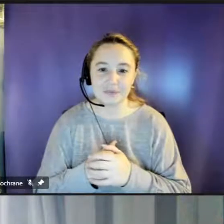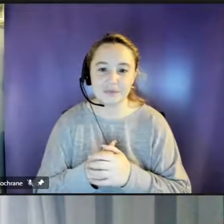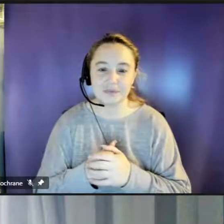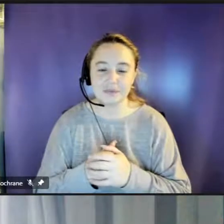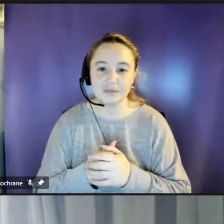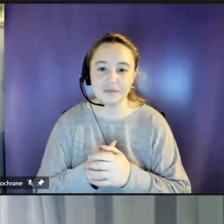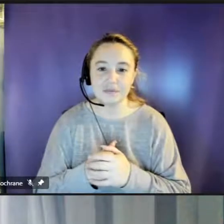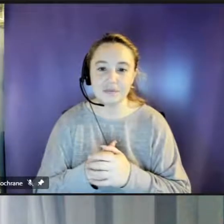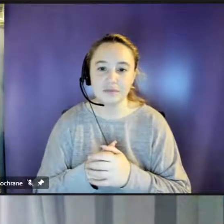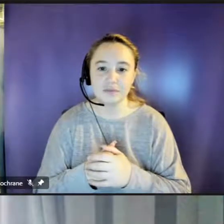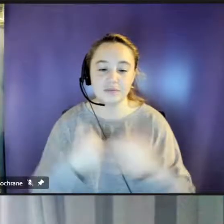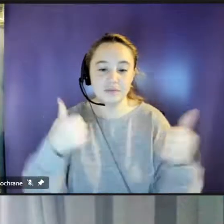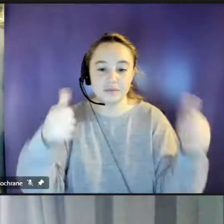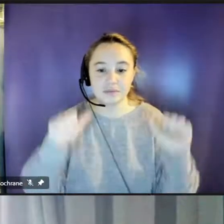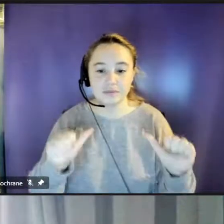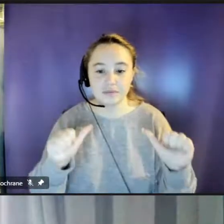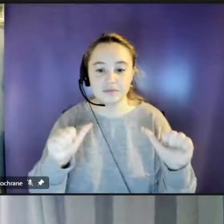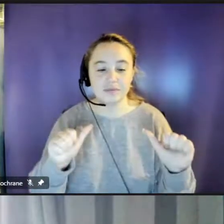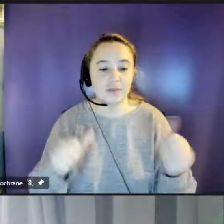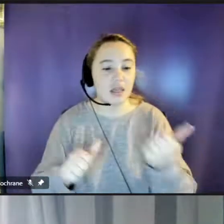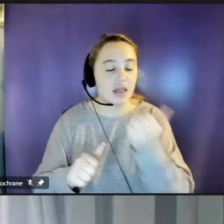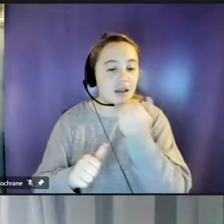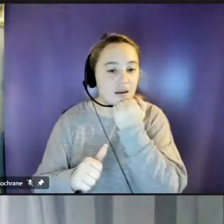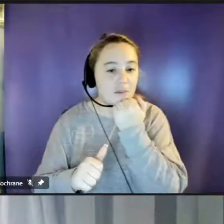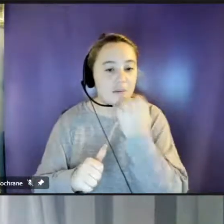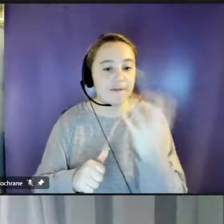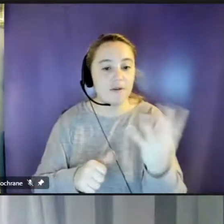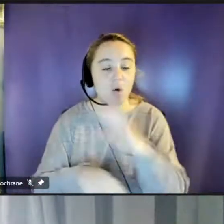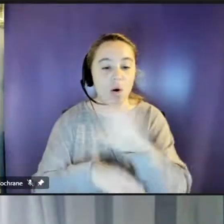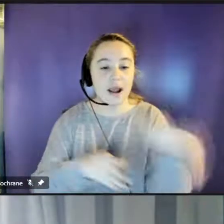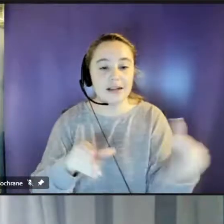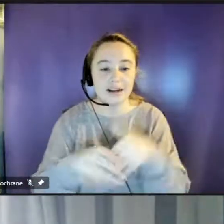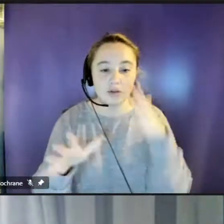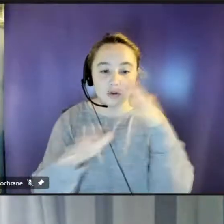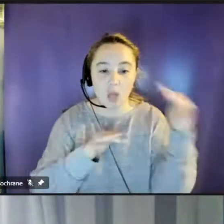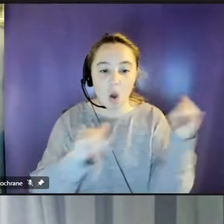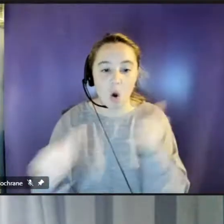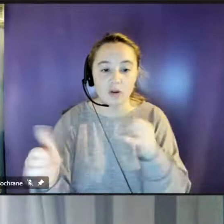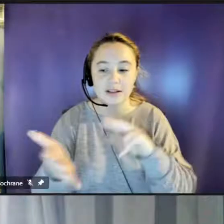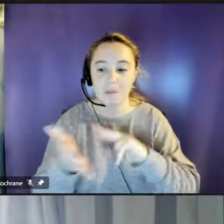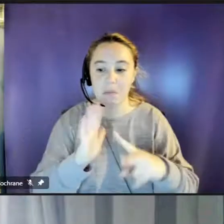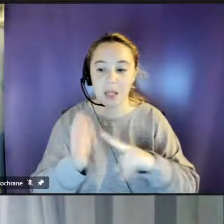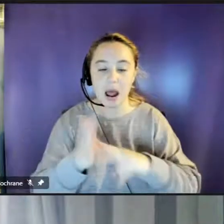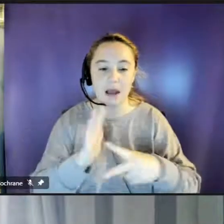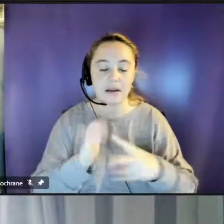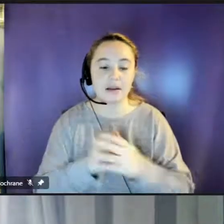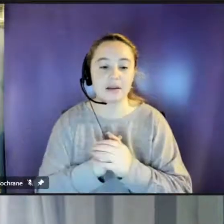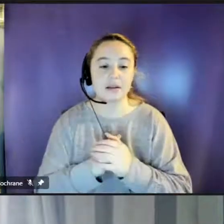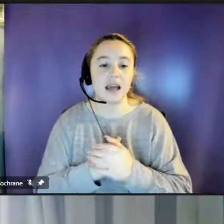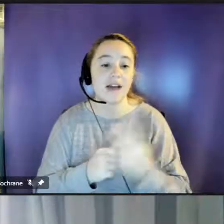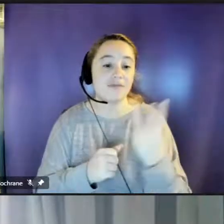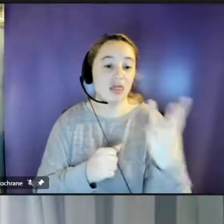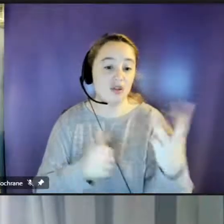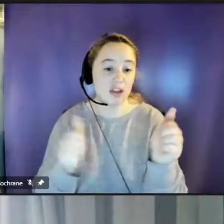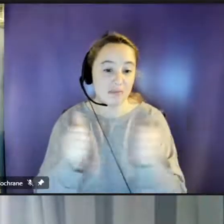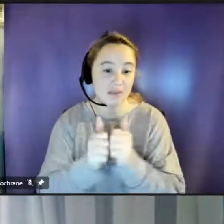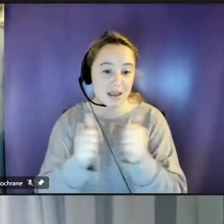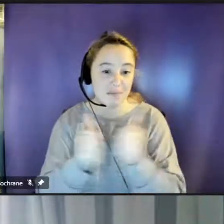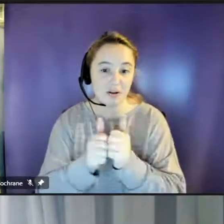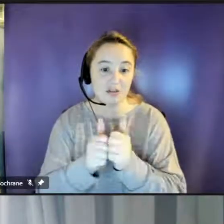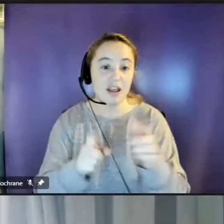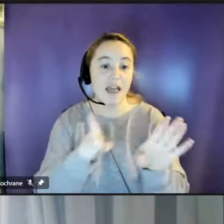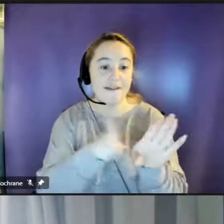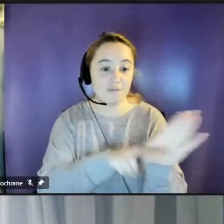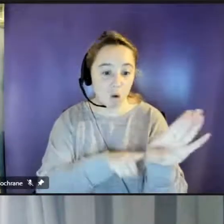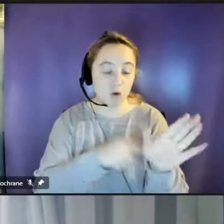Right, so we move on to agenda item 4, the internal audit plan. And this is the first of 3 papers that Yvonne is going to take us